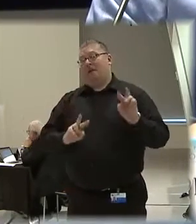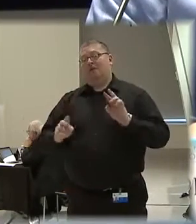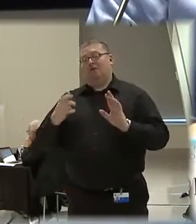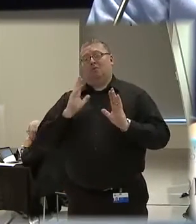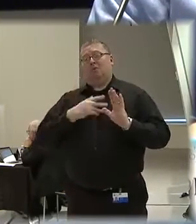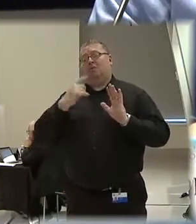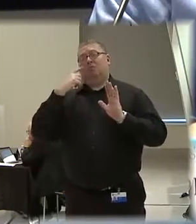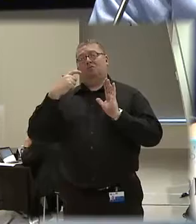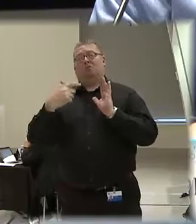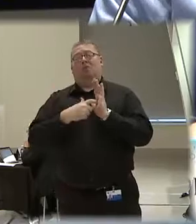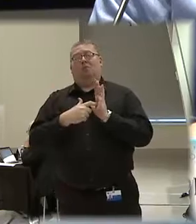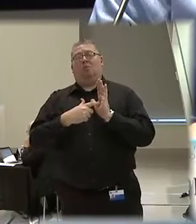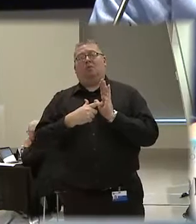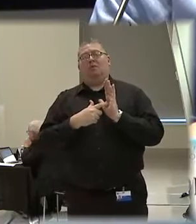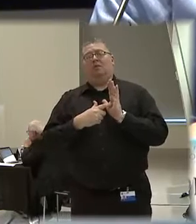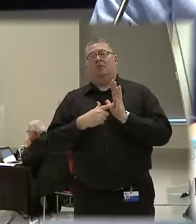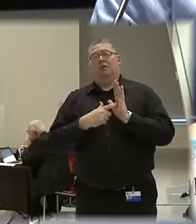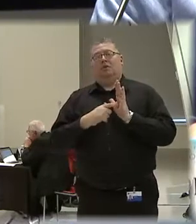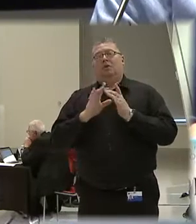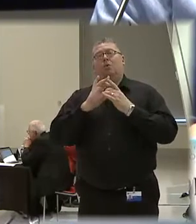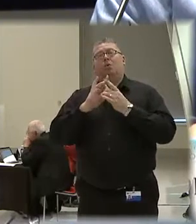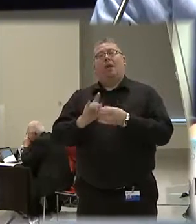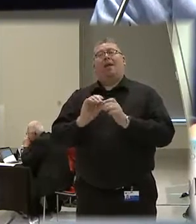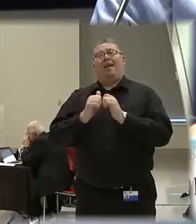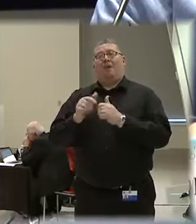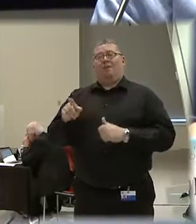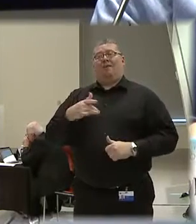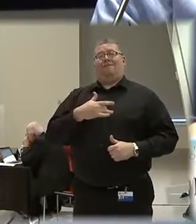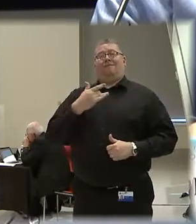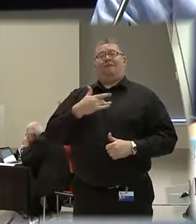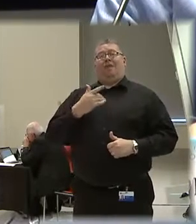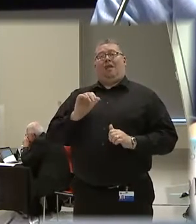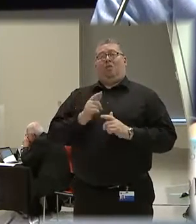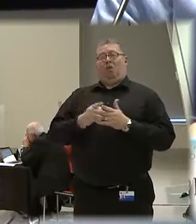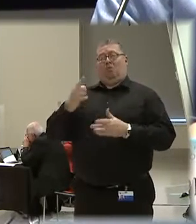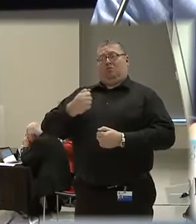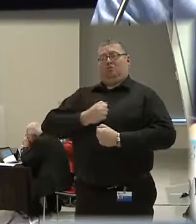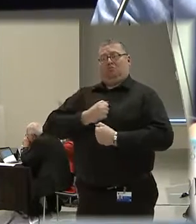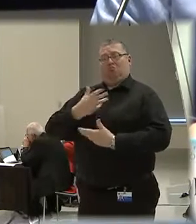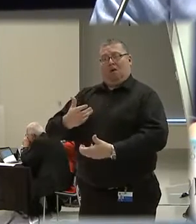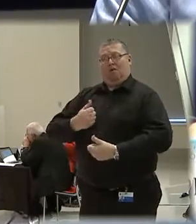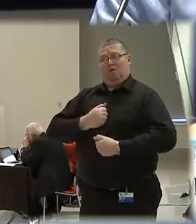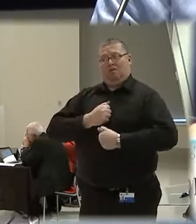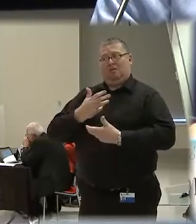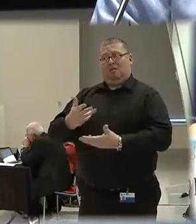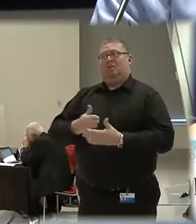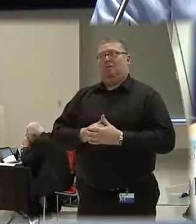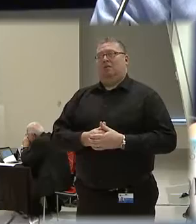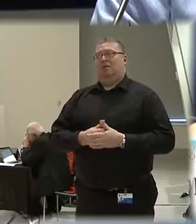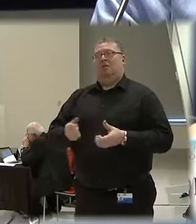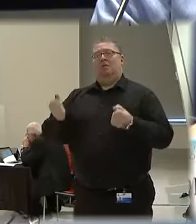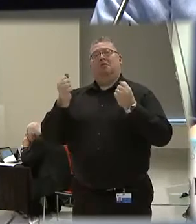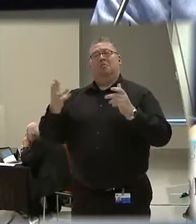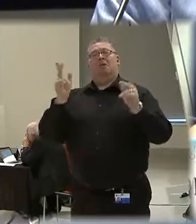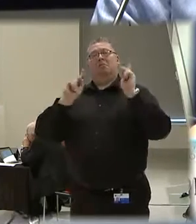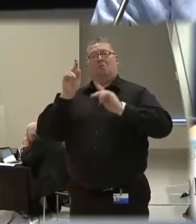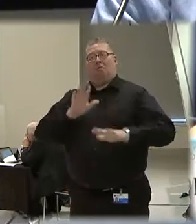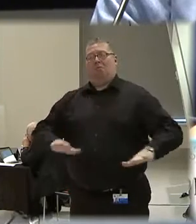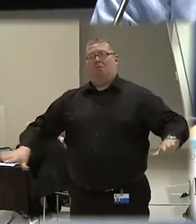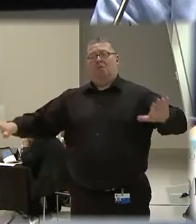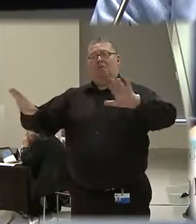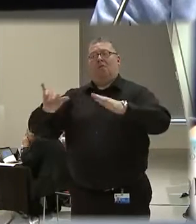noted in terms of how you feel and what you relay, as many people across this